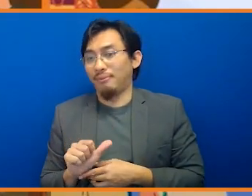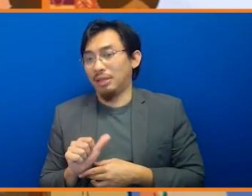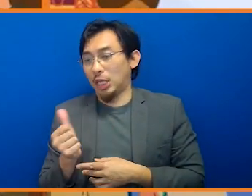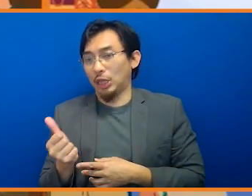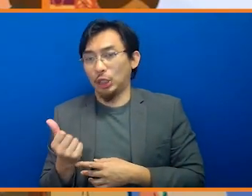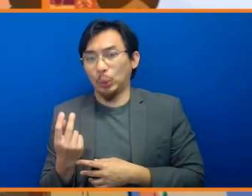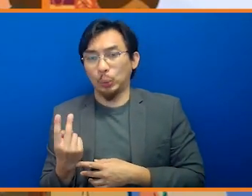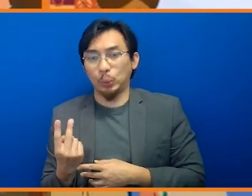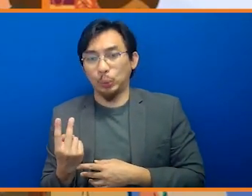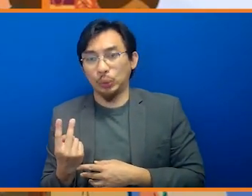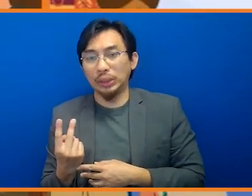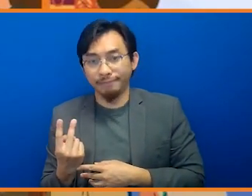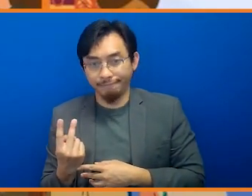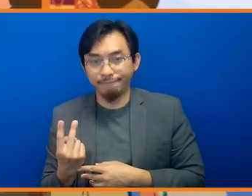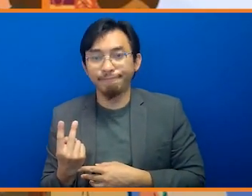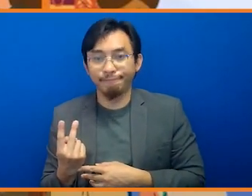two